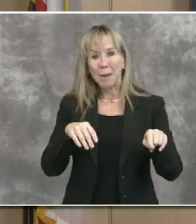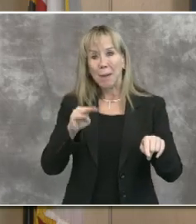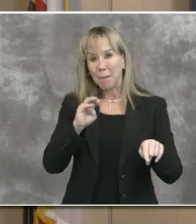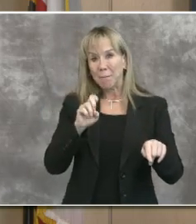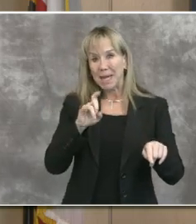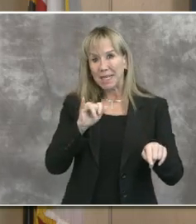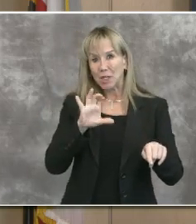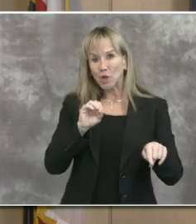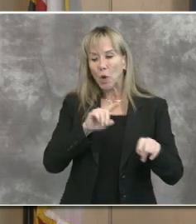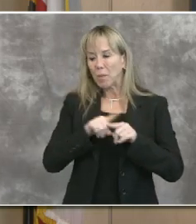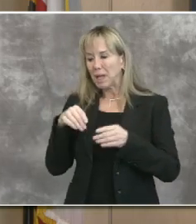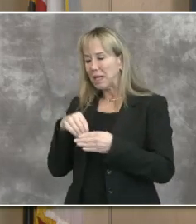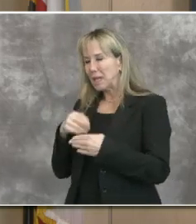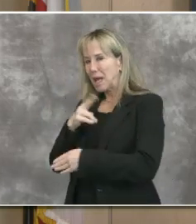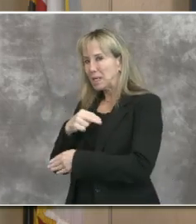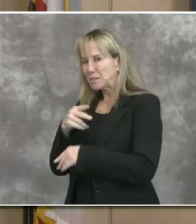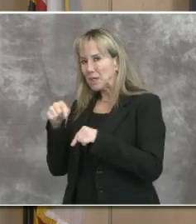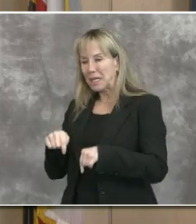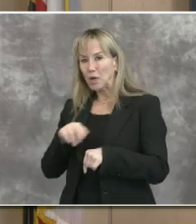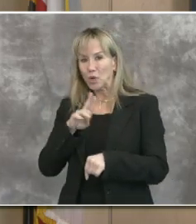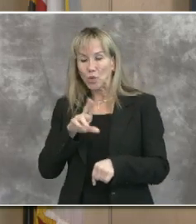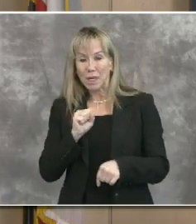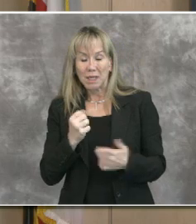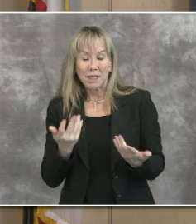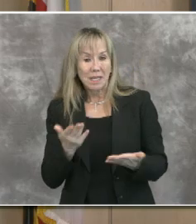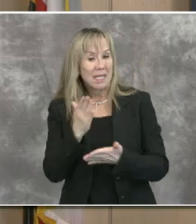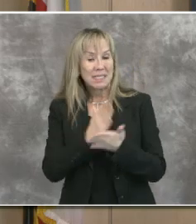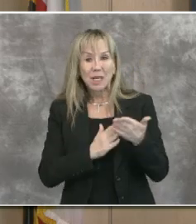States. There are some individuals who are